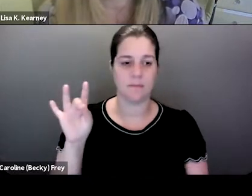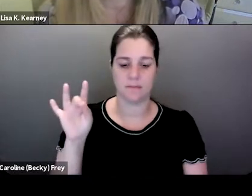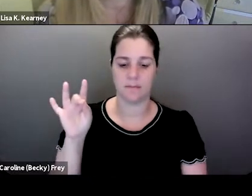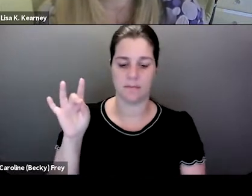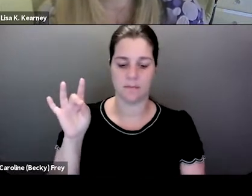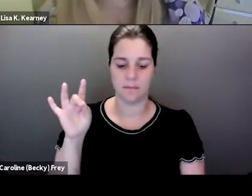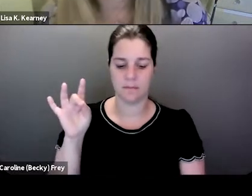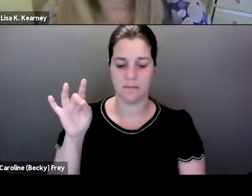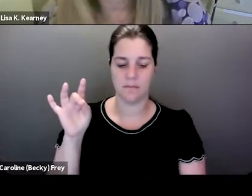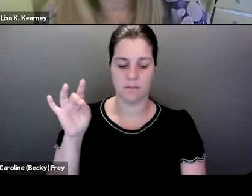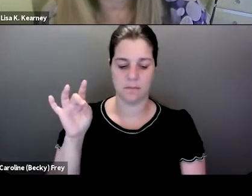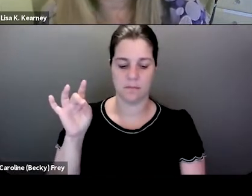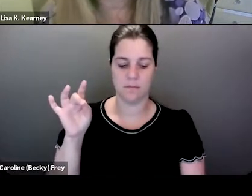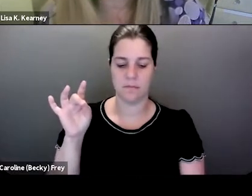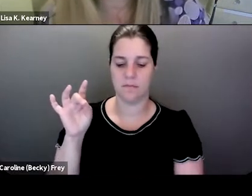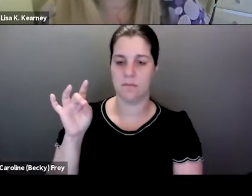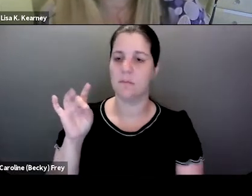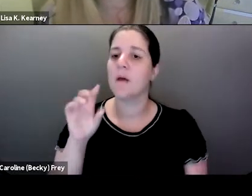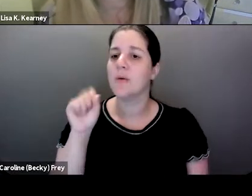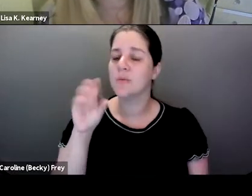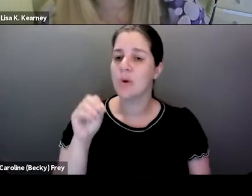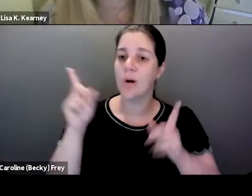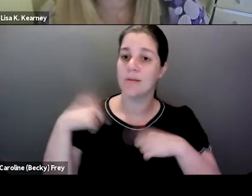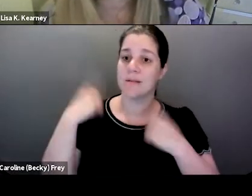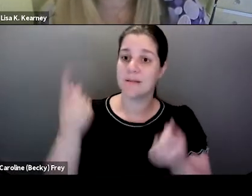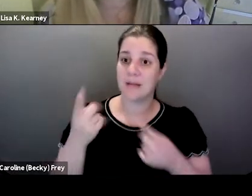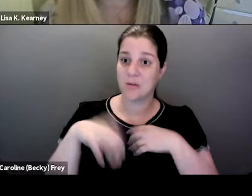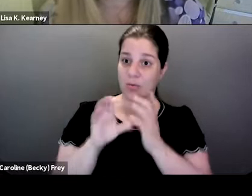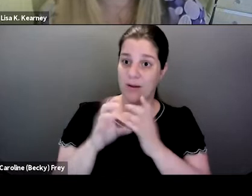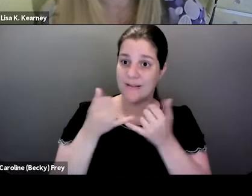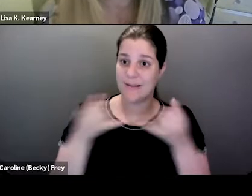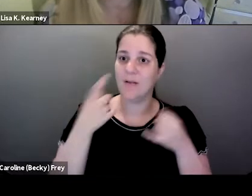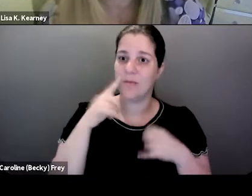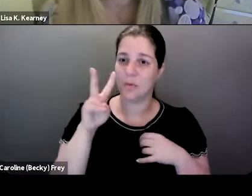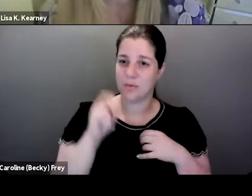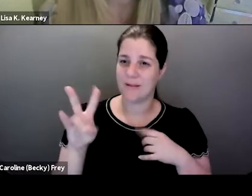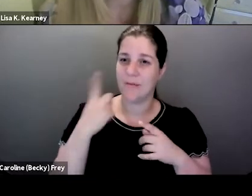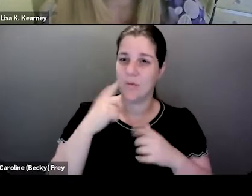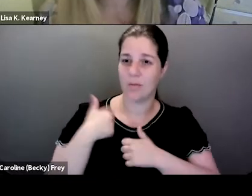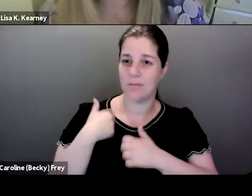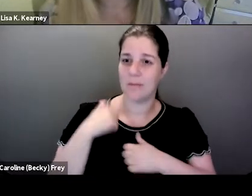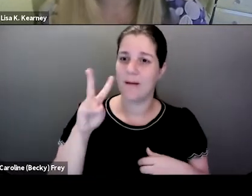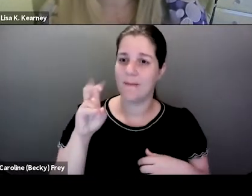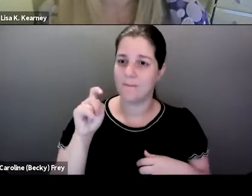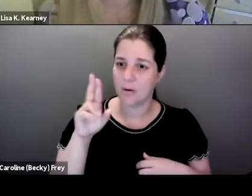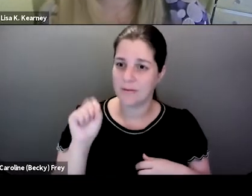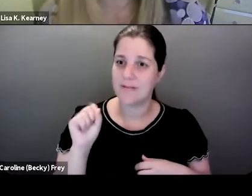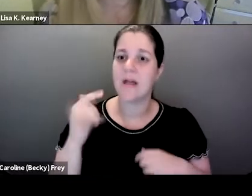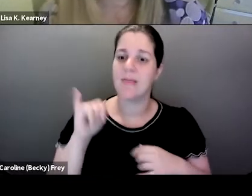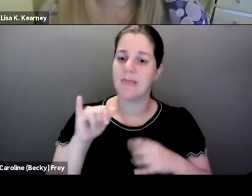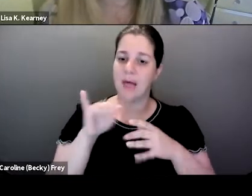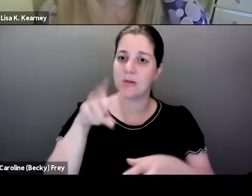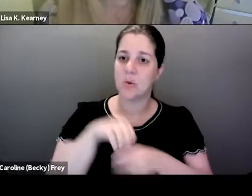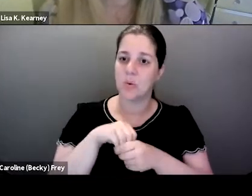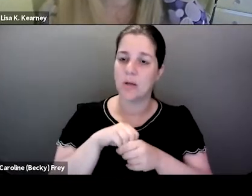the Veterans Crisis Line back in 2007, we've fielded over 5 million calls. And over the years, we've expanded